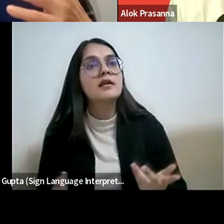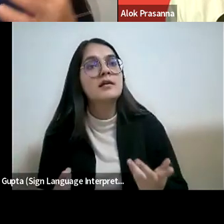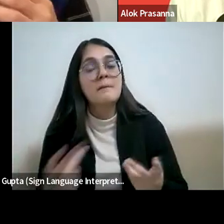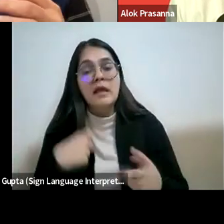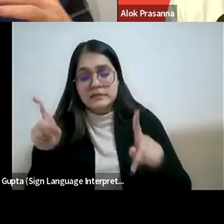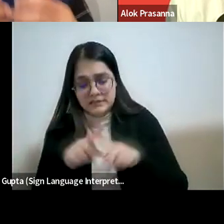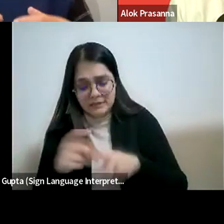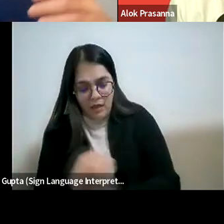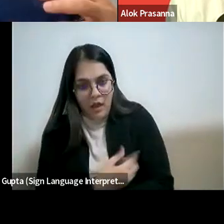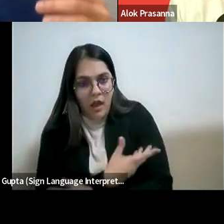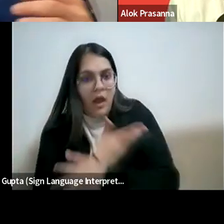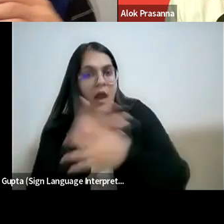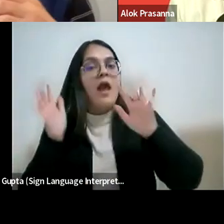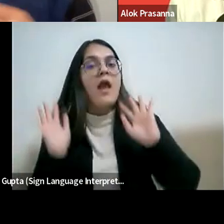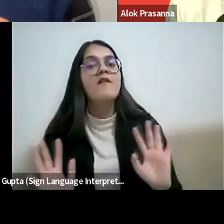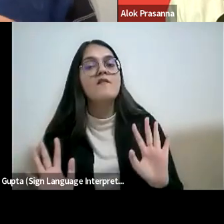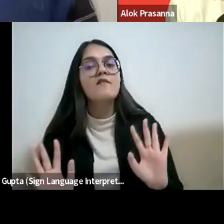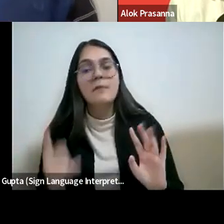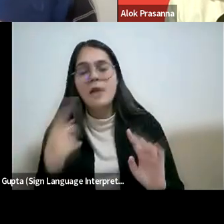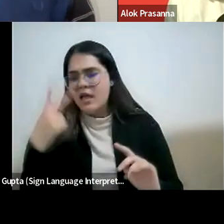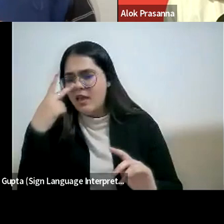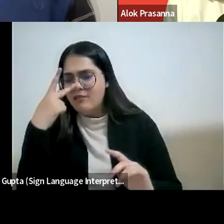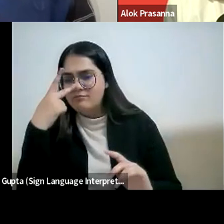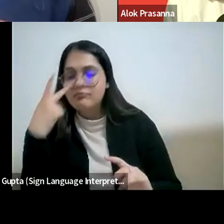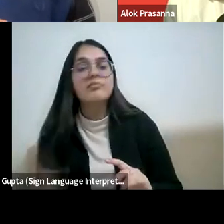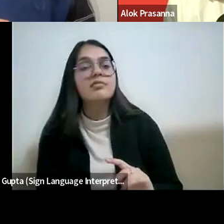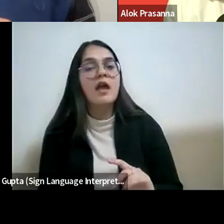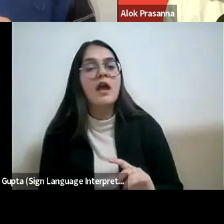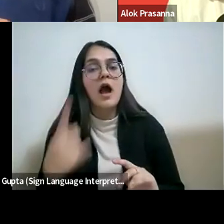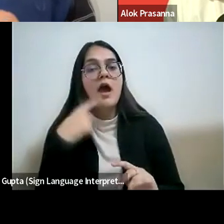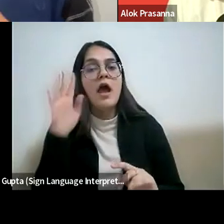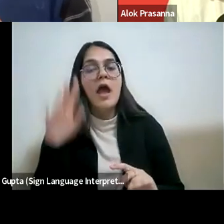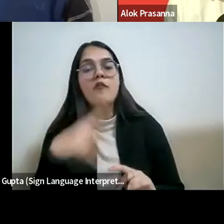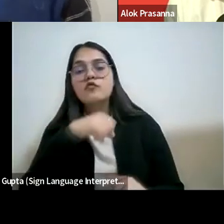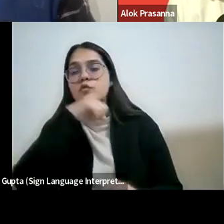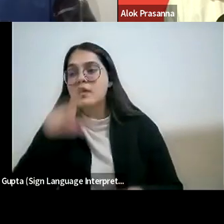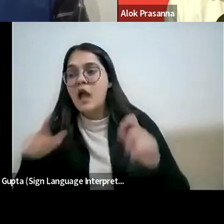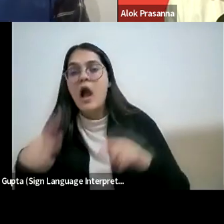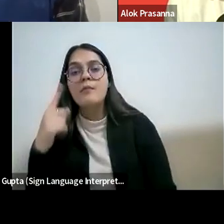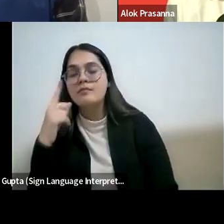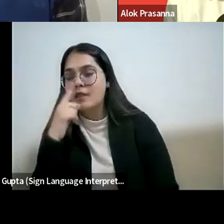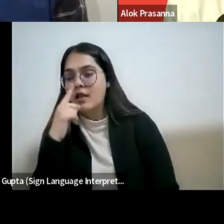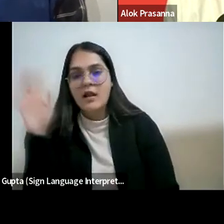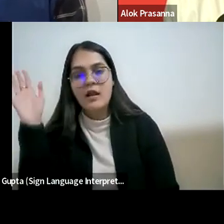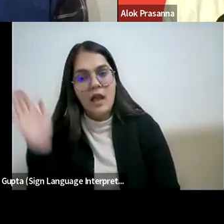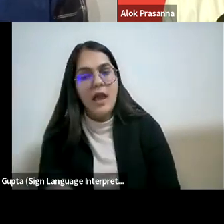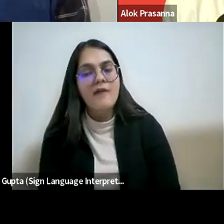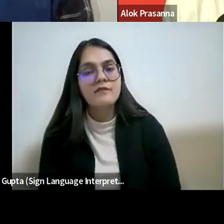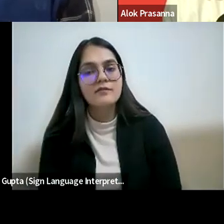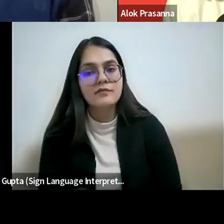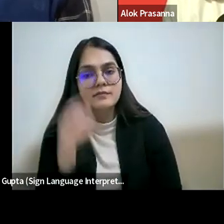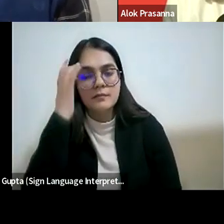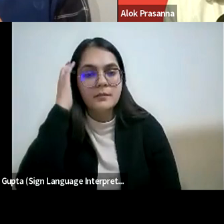goosebumps when I recall every gathering used to end with usually a young girl would come and she would read the preamble